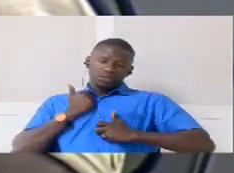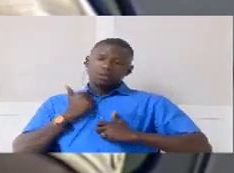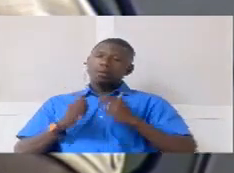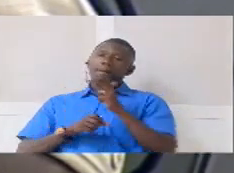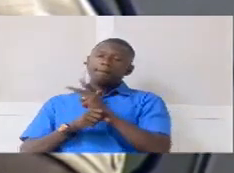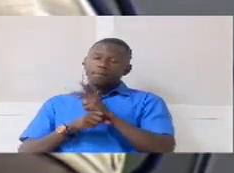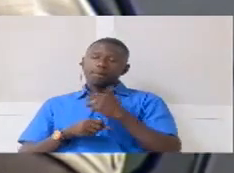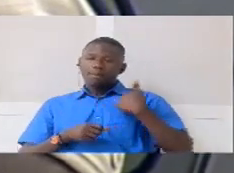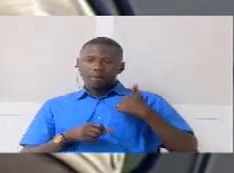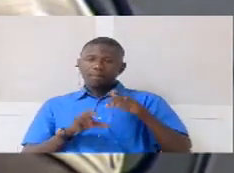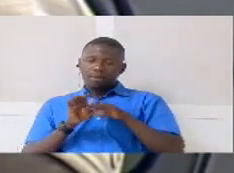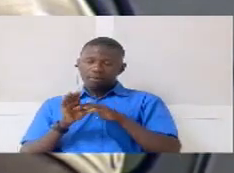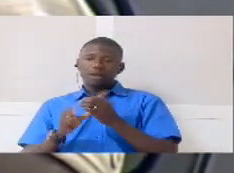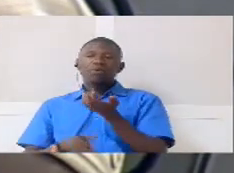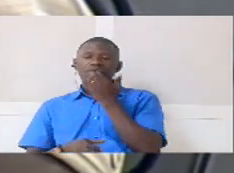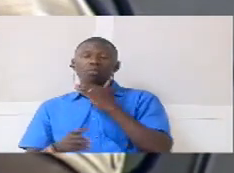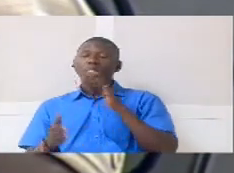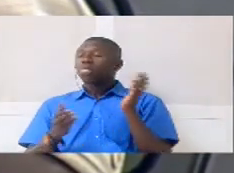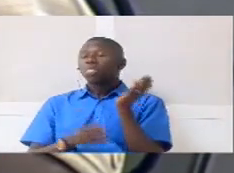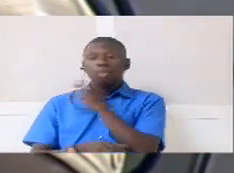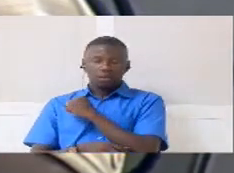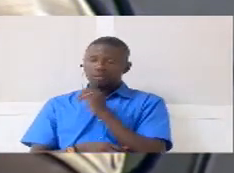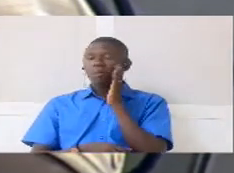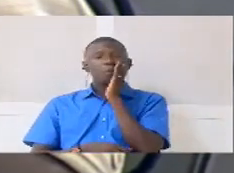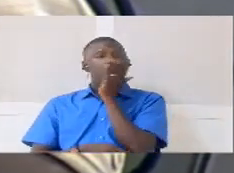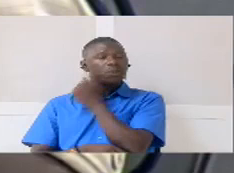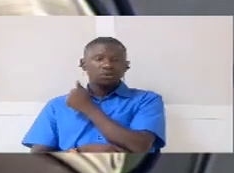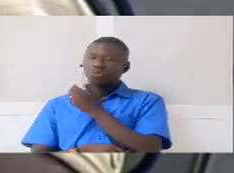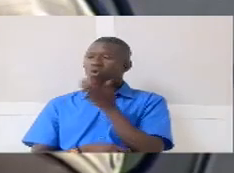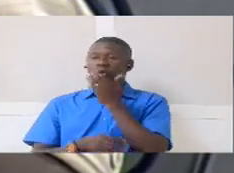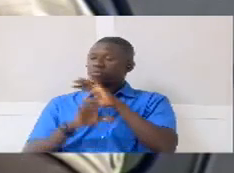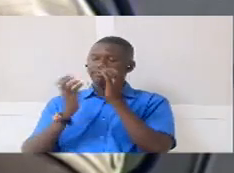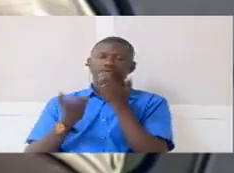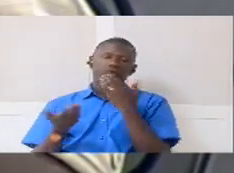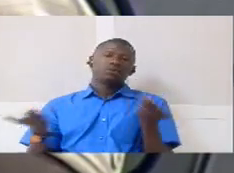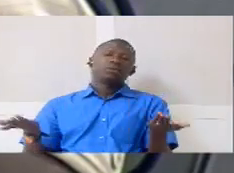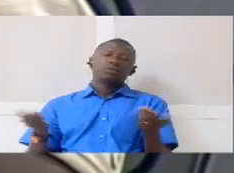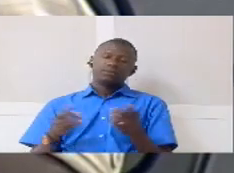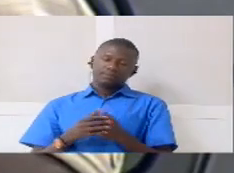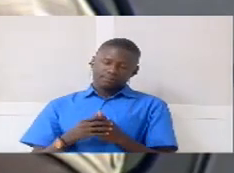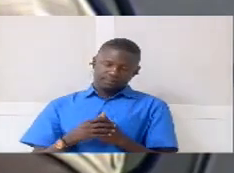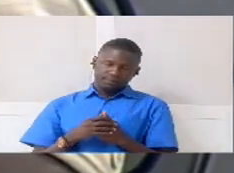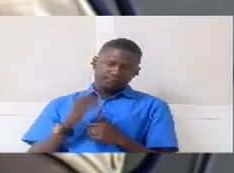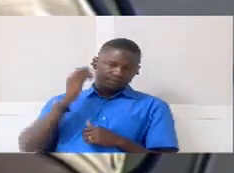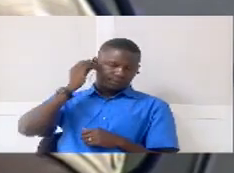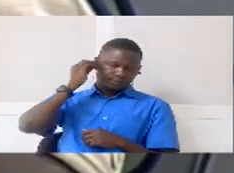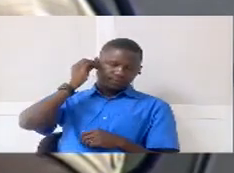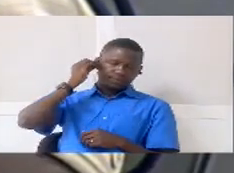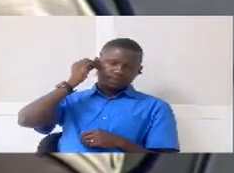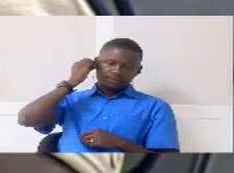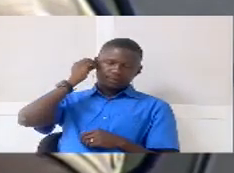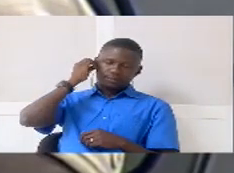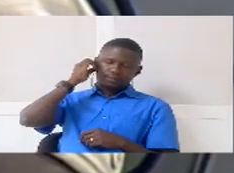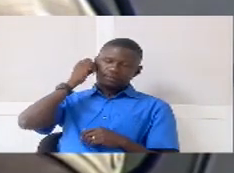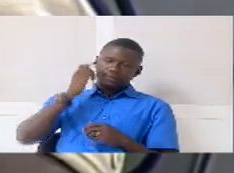kono e kasila bungoro e domoro men ka baye ala mola karola ka nata e kasila bungoro e ni anata e